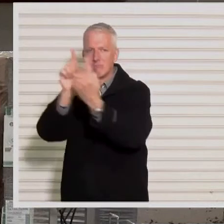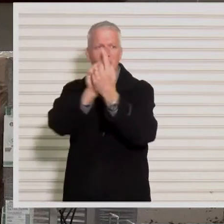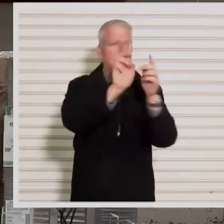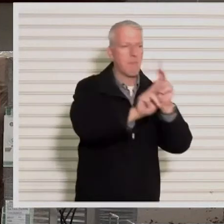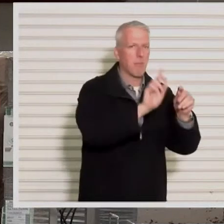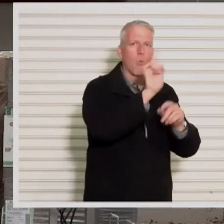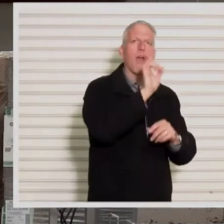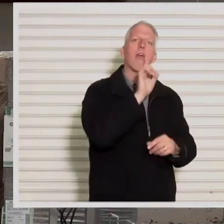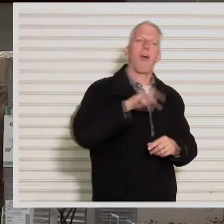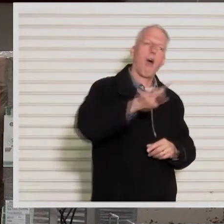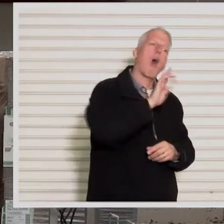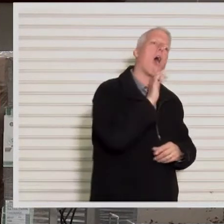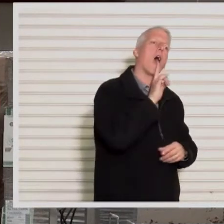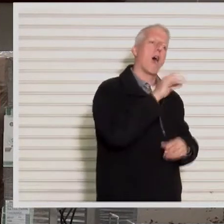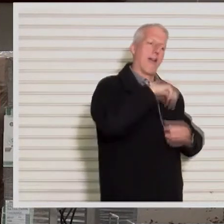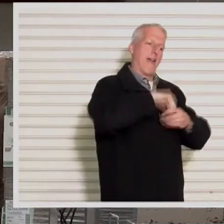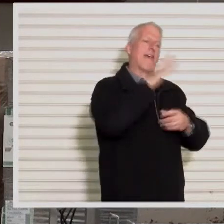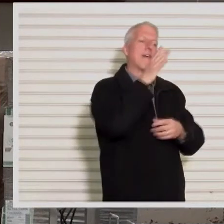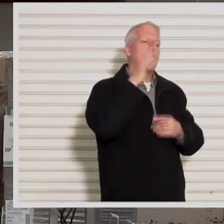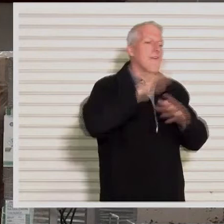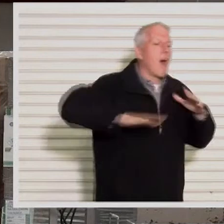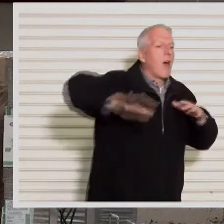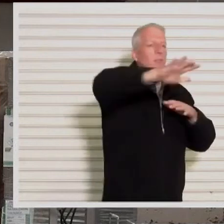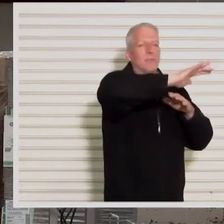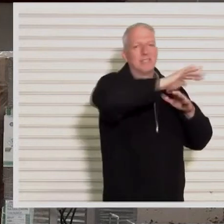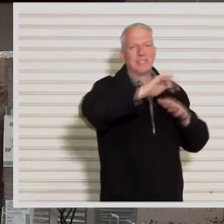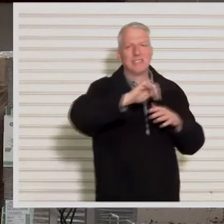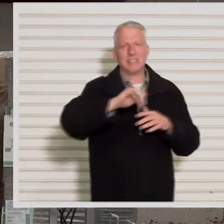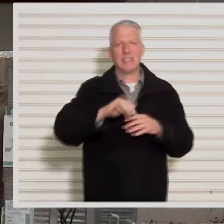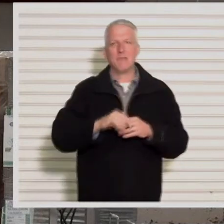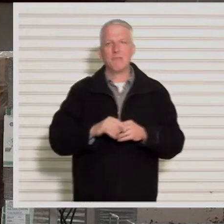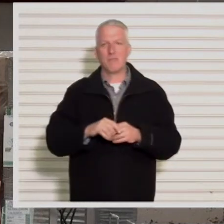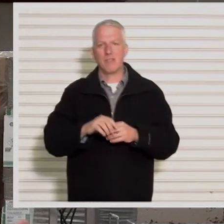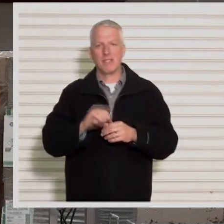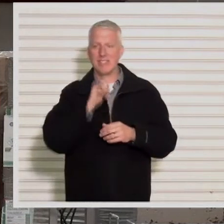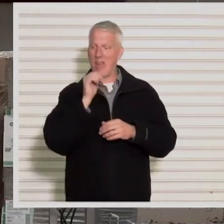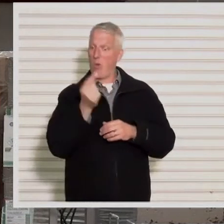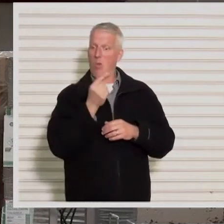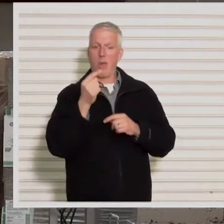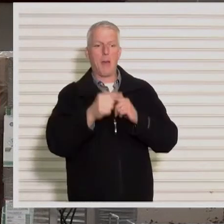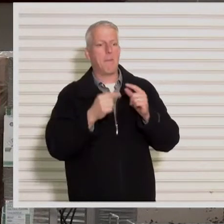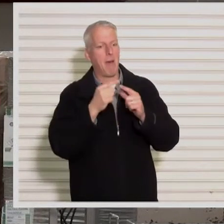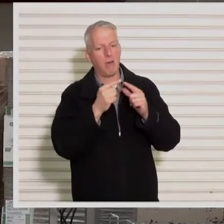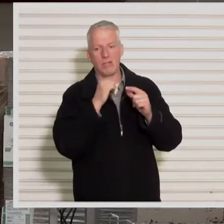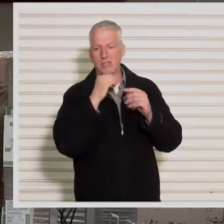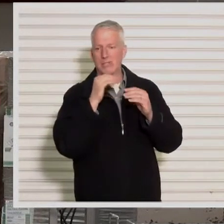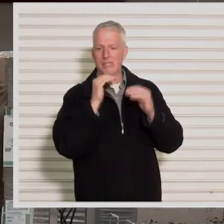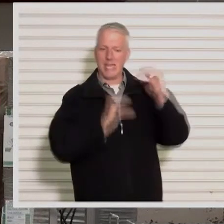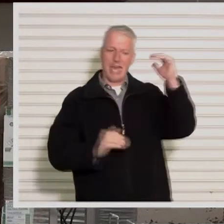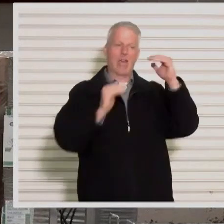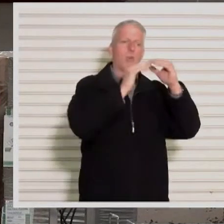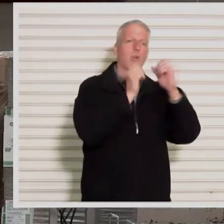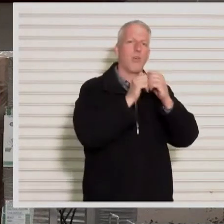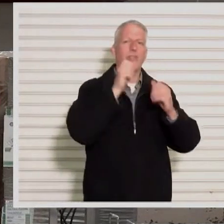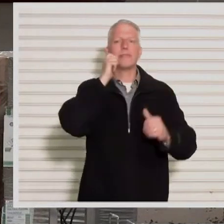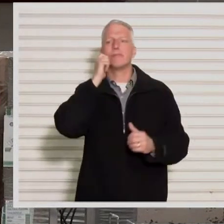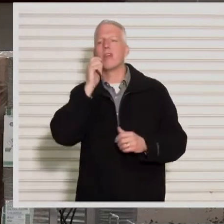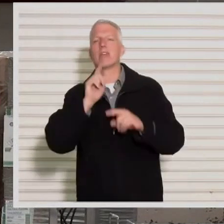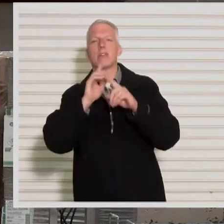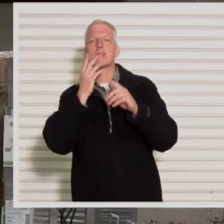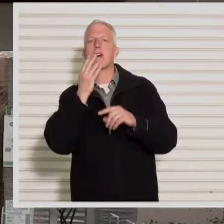recognizing that equity is not just about race and ethnicity. Equity is also about the ability to get in a car, to be close or proximate to